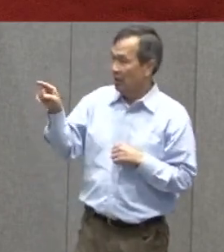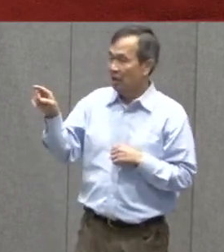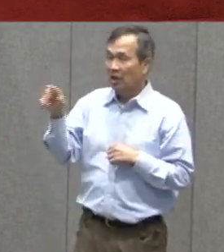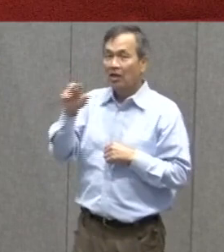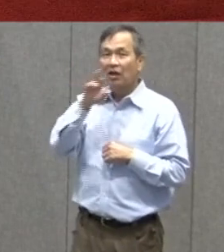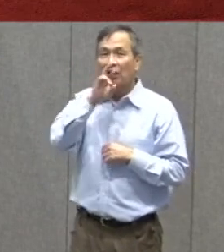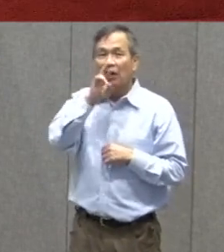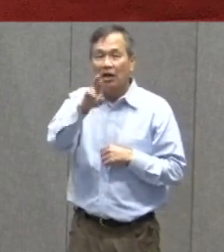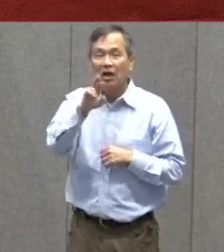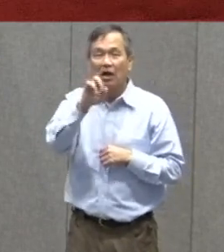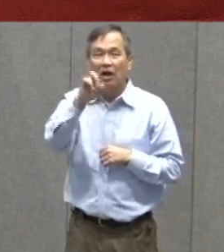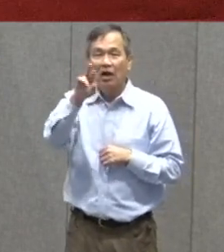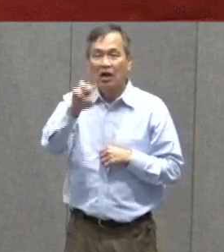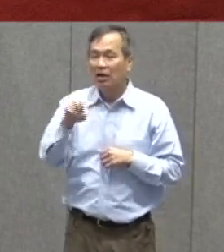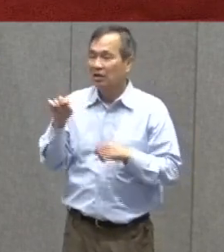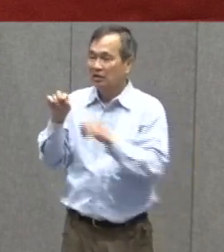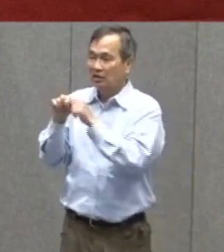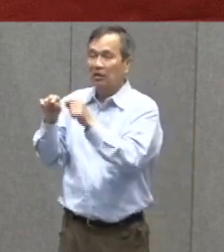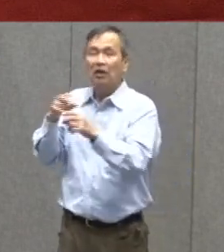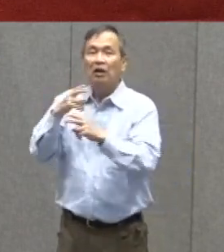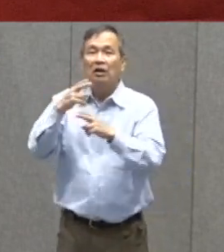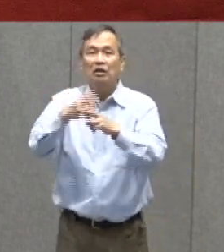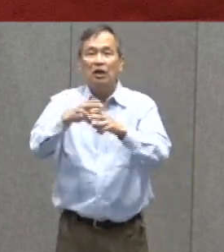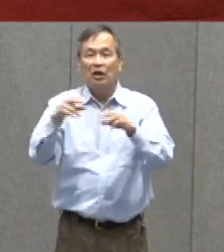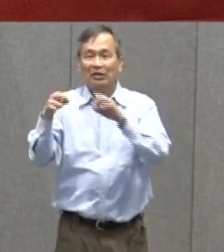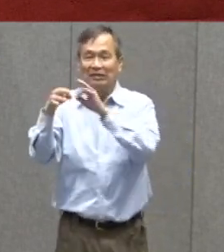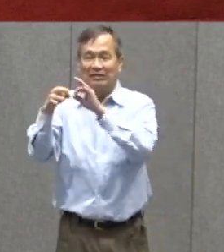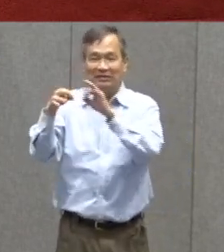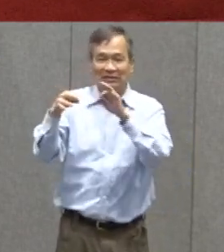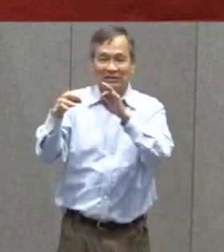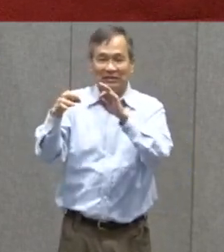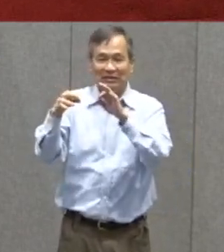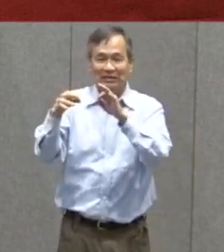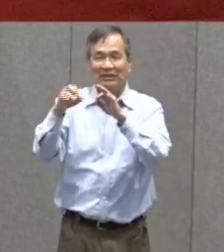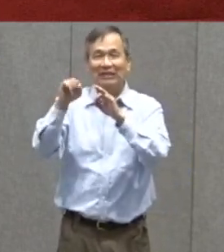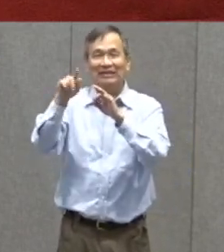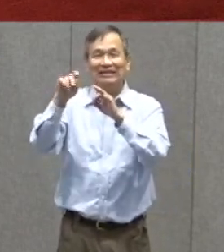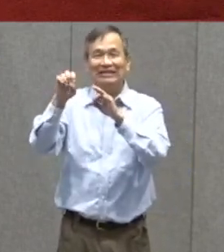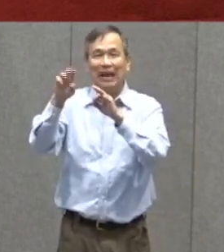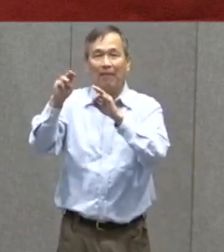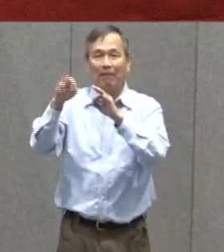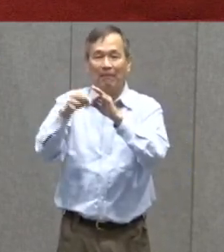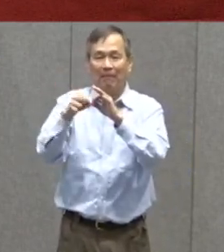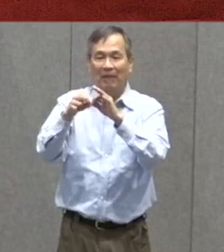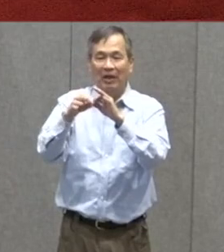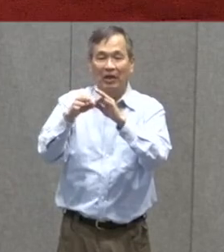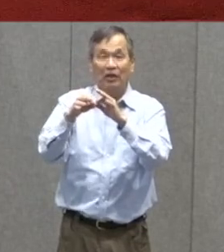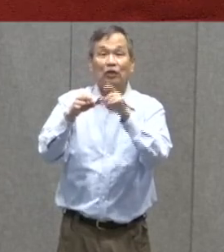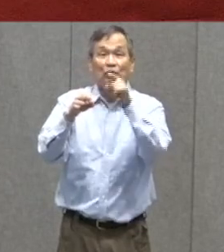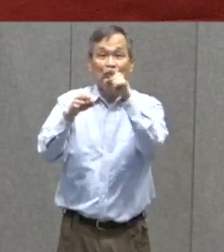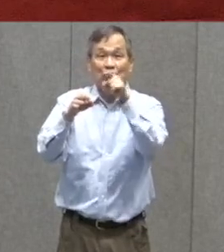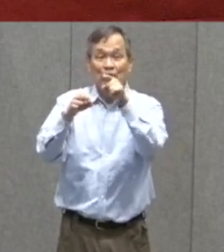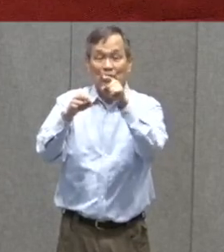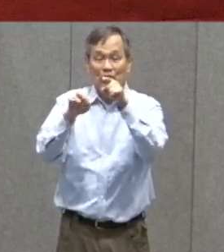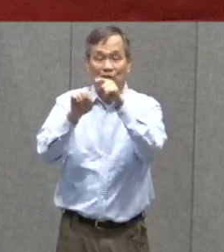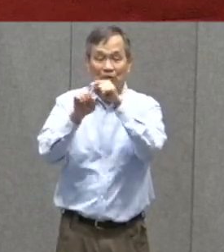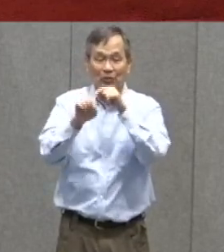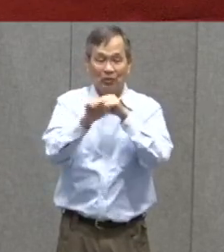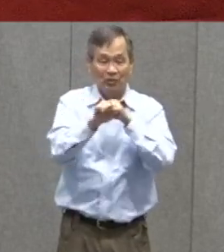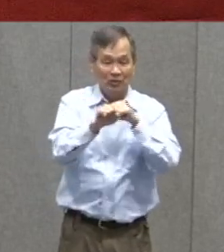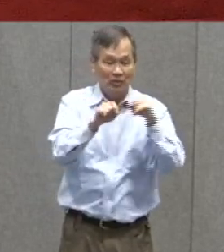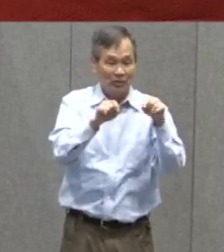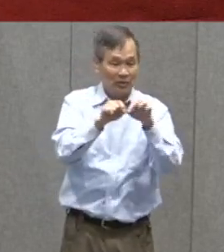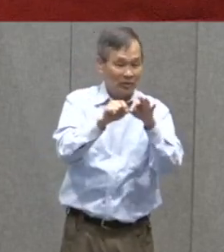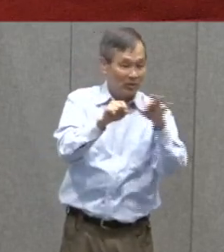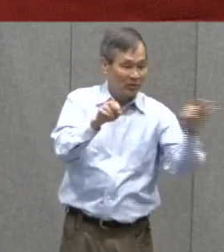So those are sentence stems that you can use when you write your observations here. I shared some with